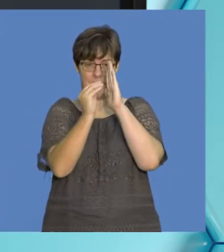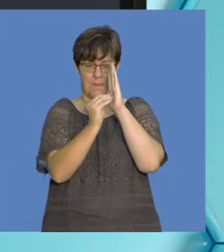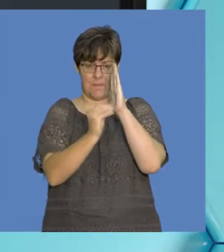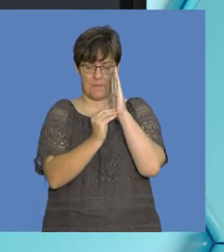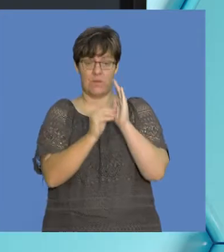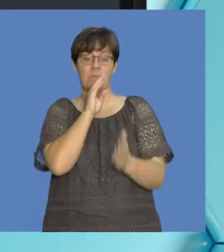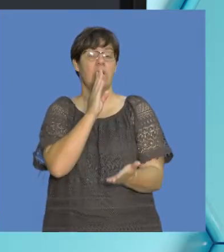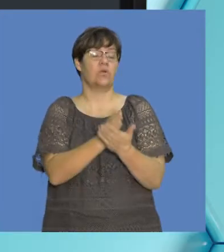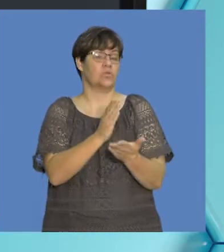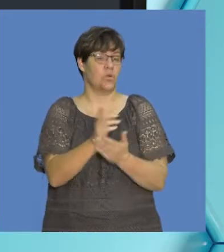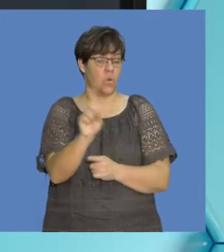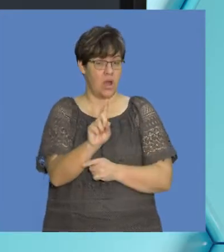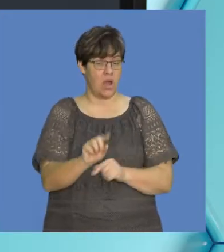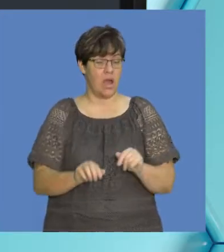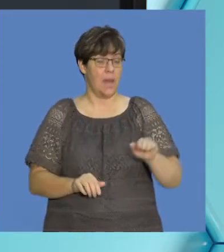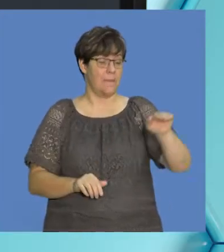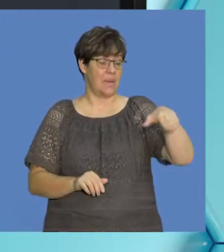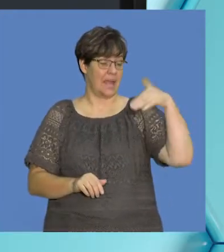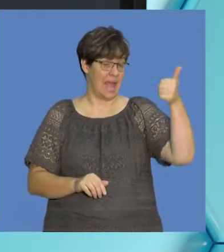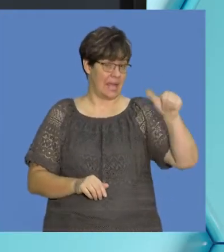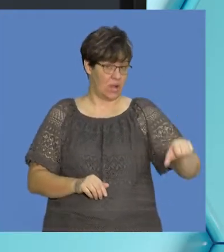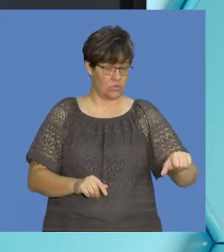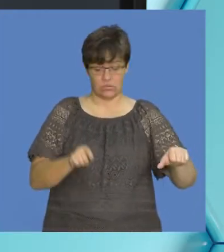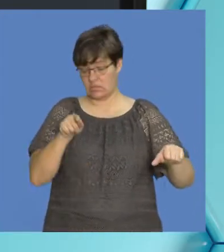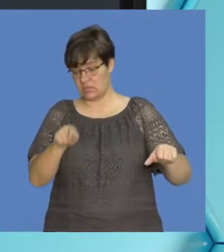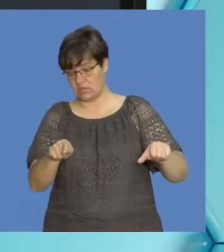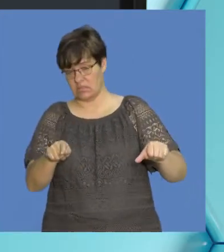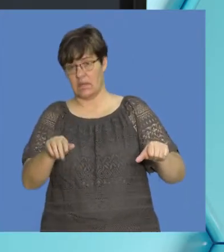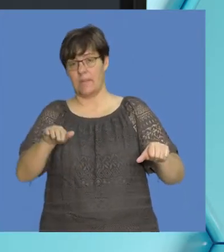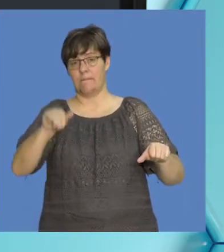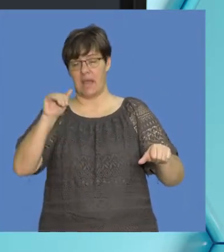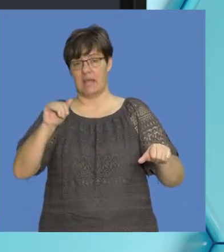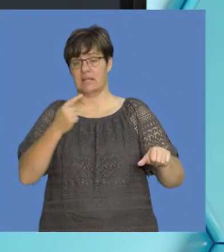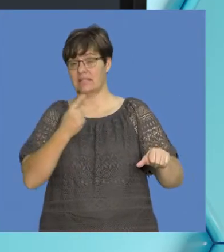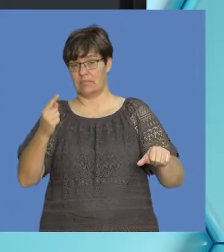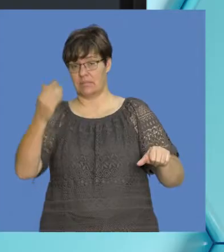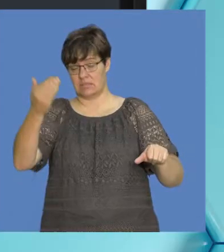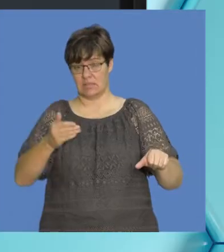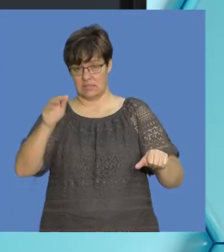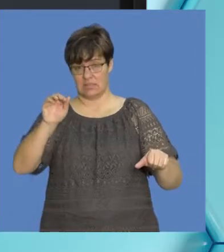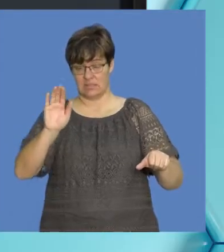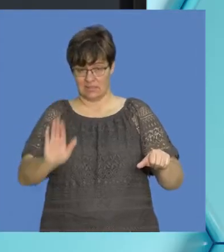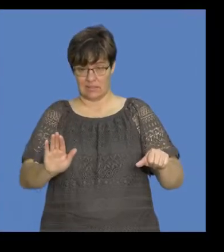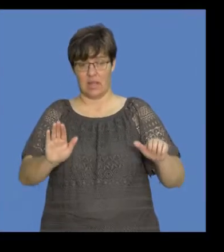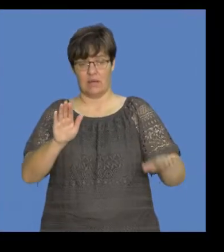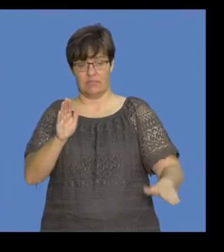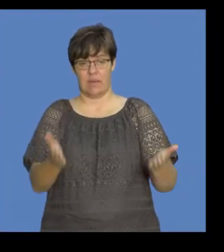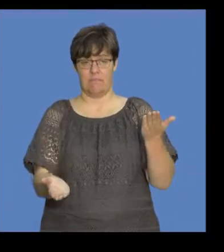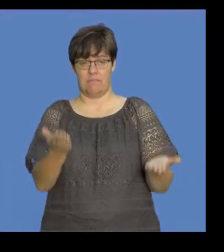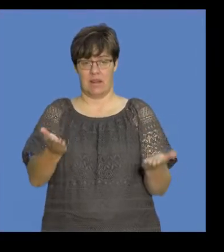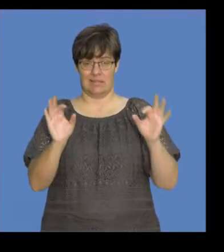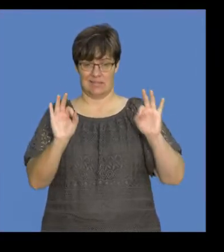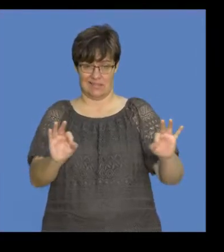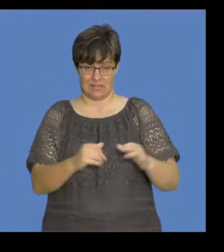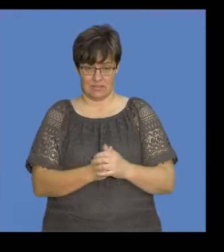to ensure that the bank account balance agrees with the bank statement balance. Right, okay, so here